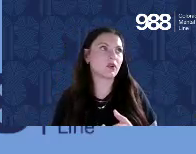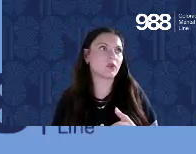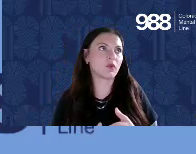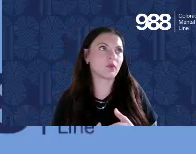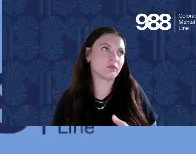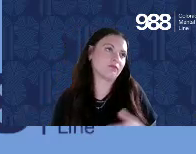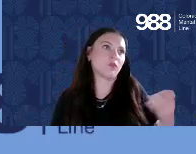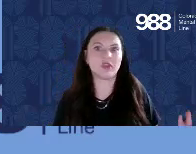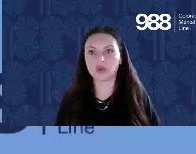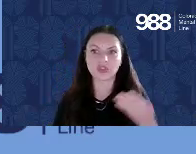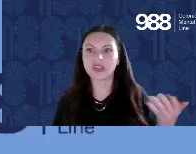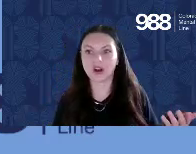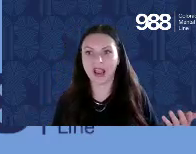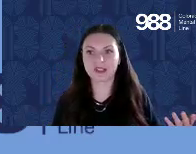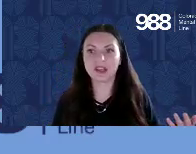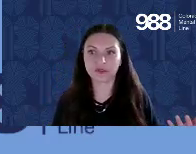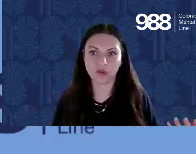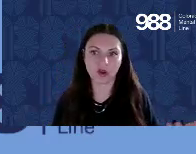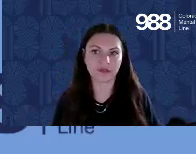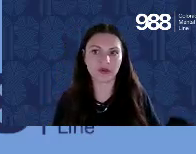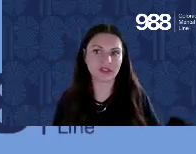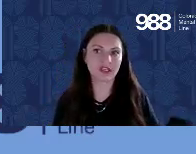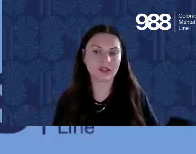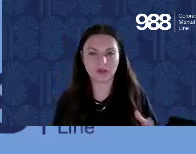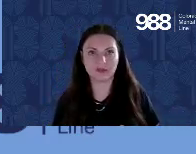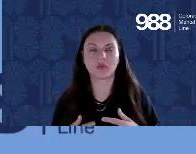we usually are asking